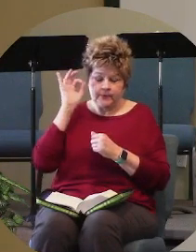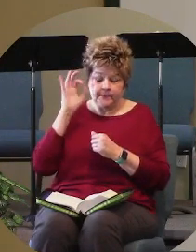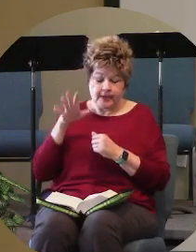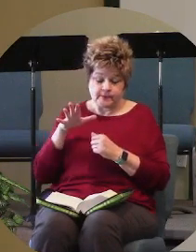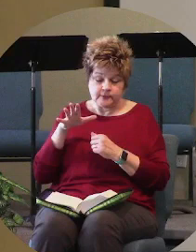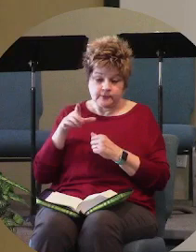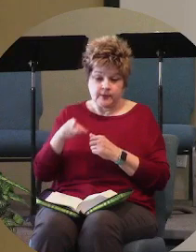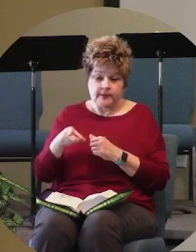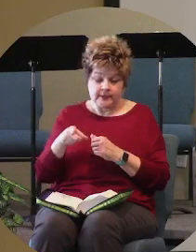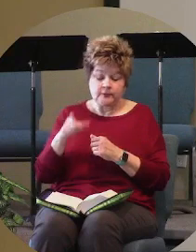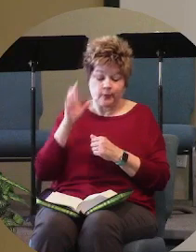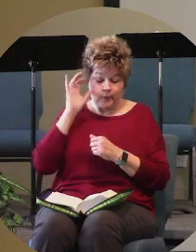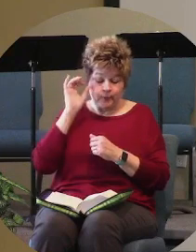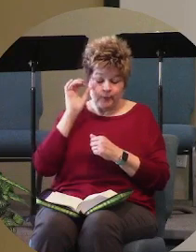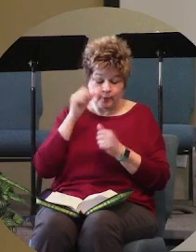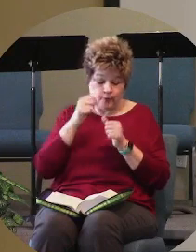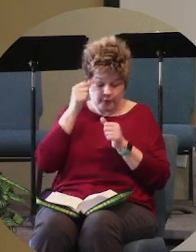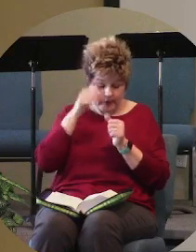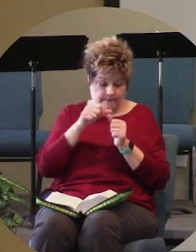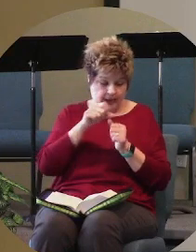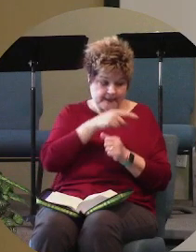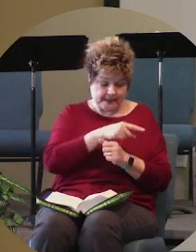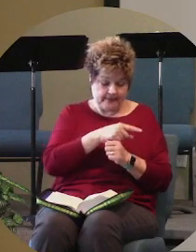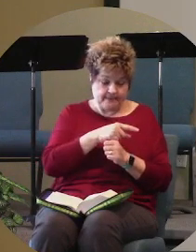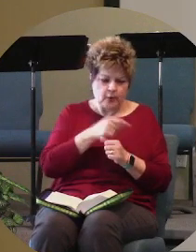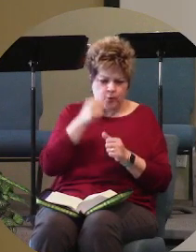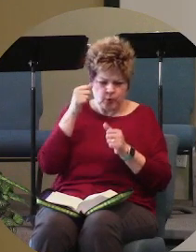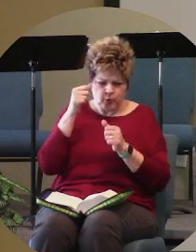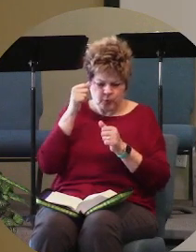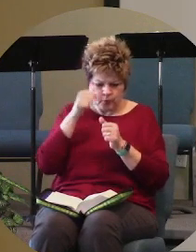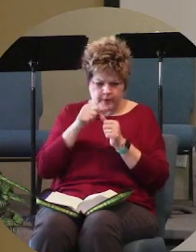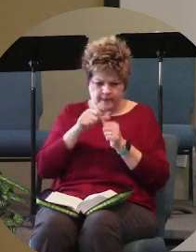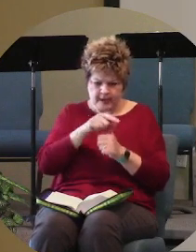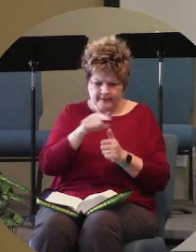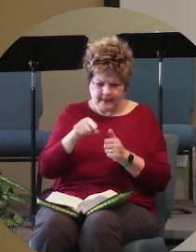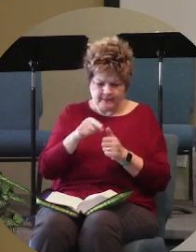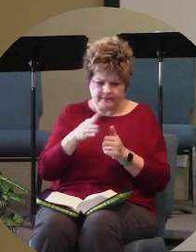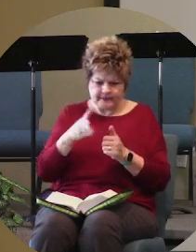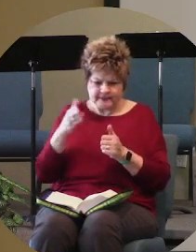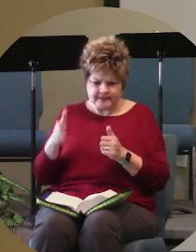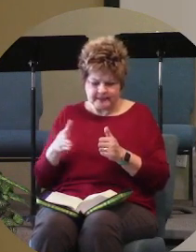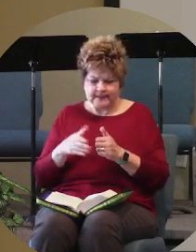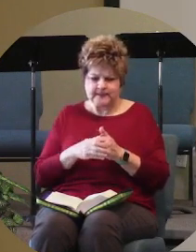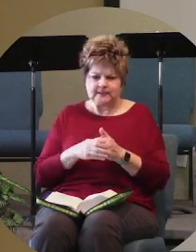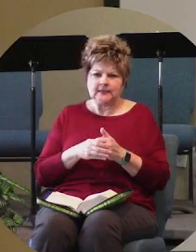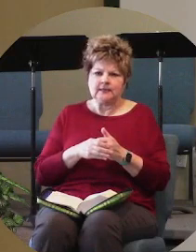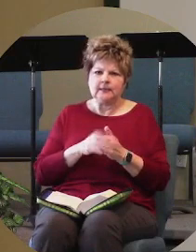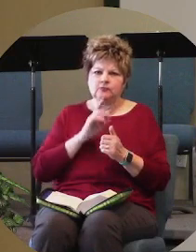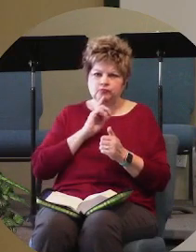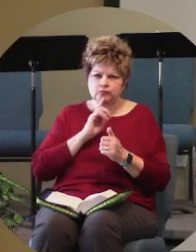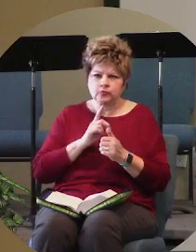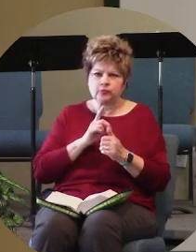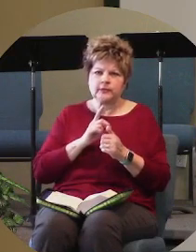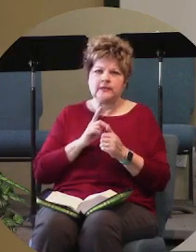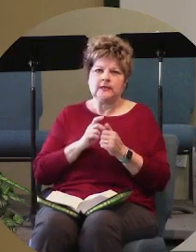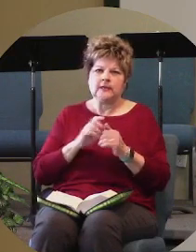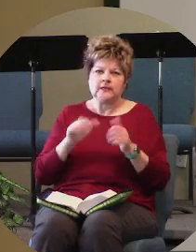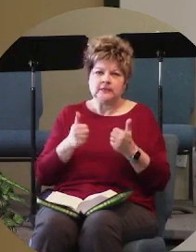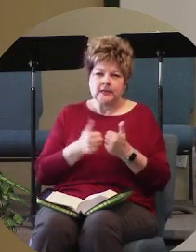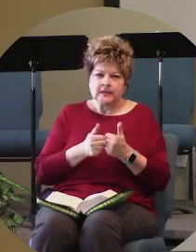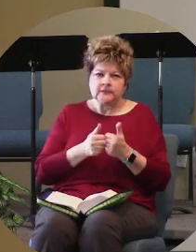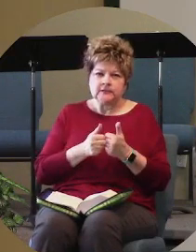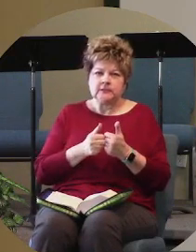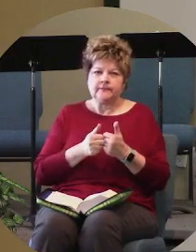apostle reminding them. Remind them of these things and solemnly charge them in the presence of God not to wrangle